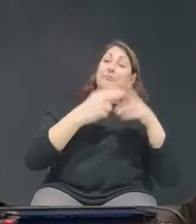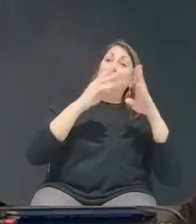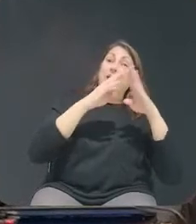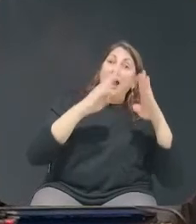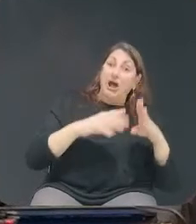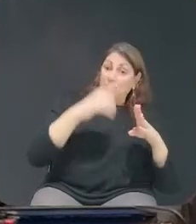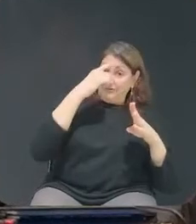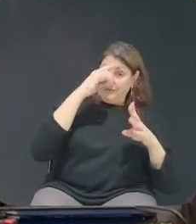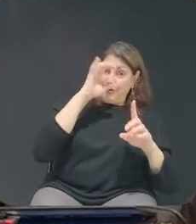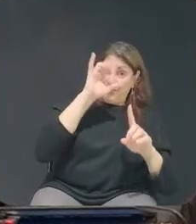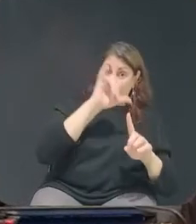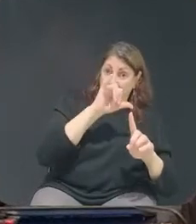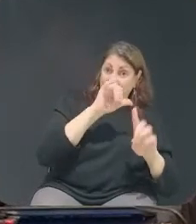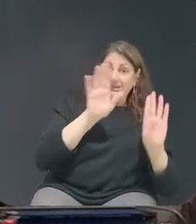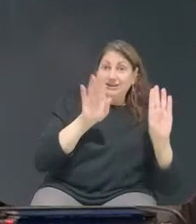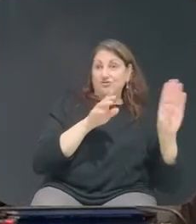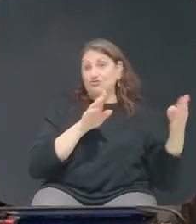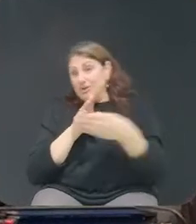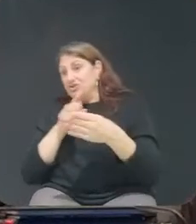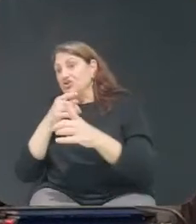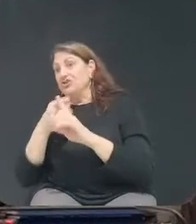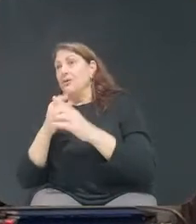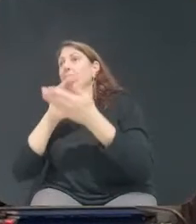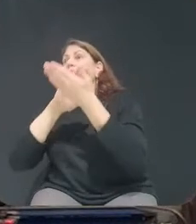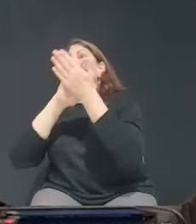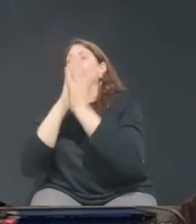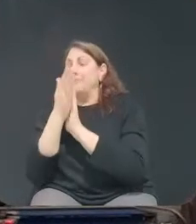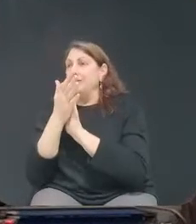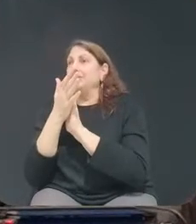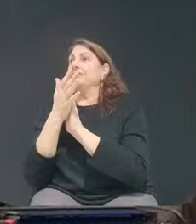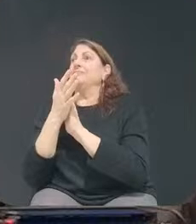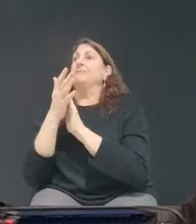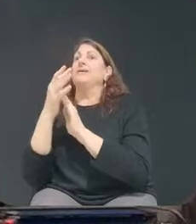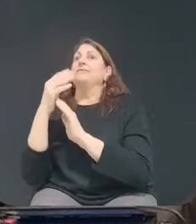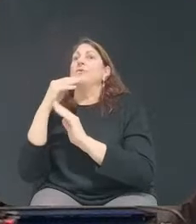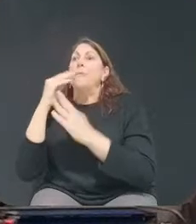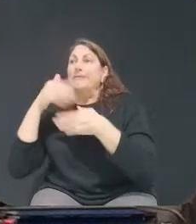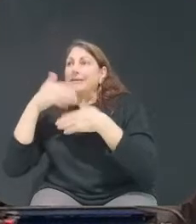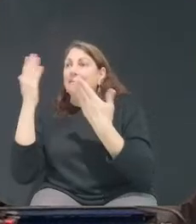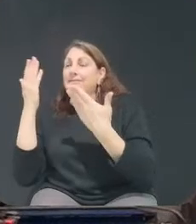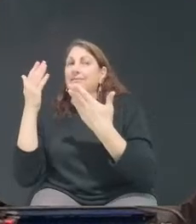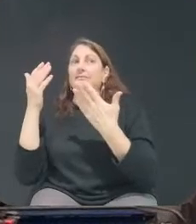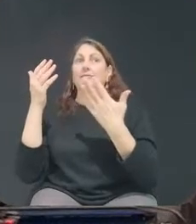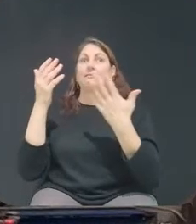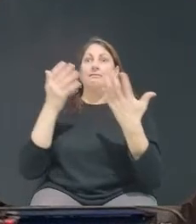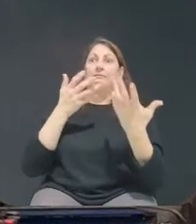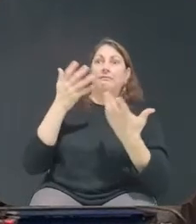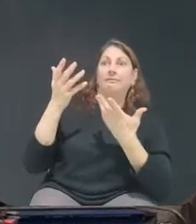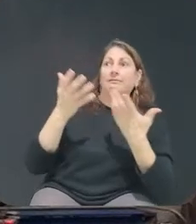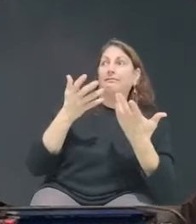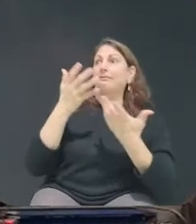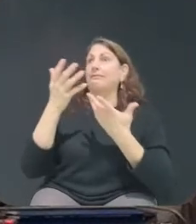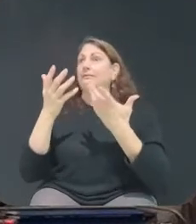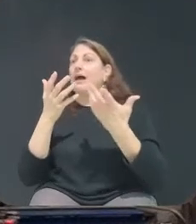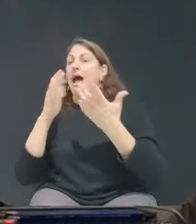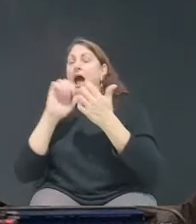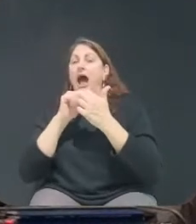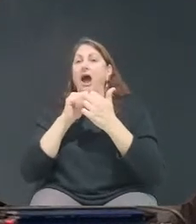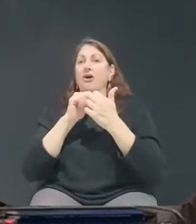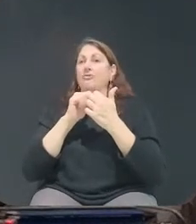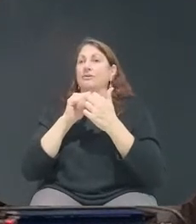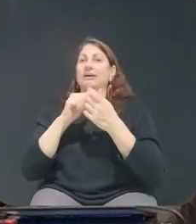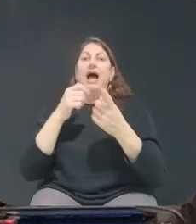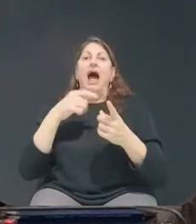areas that supported industry, more or less, into the concept of